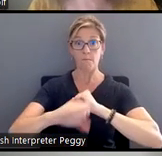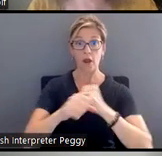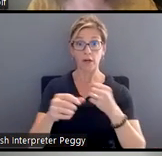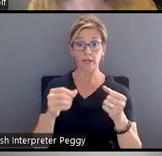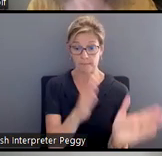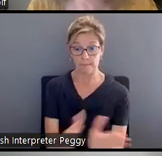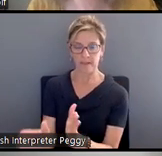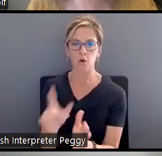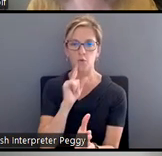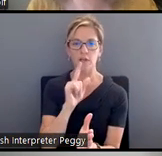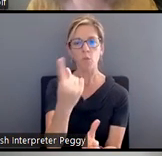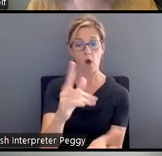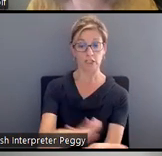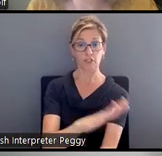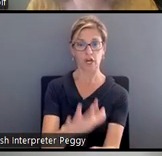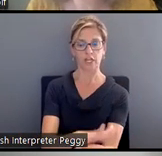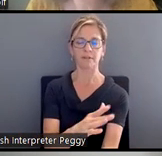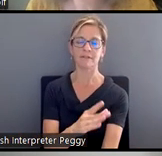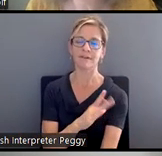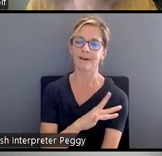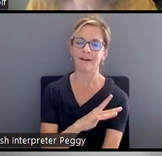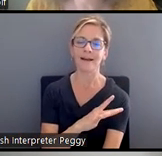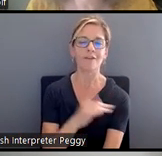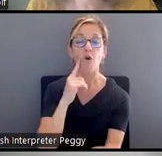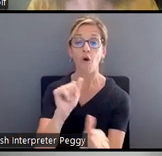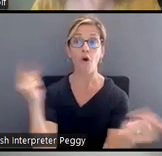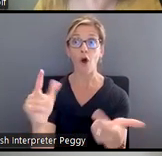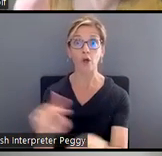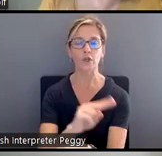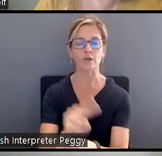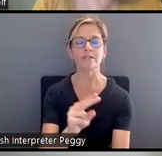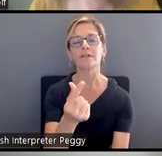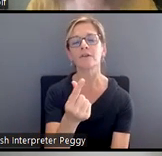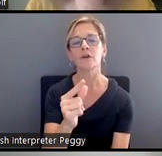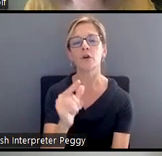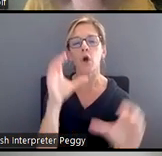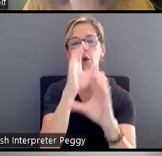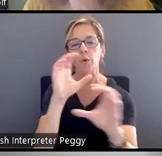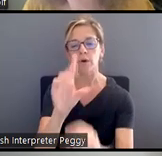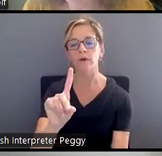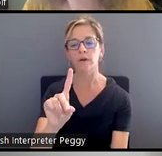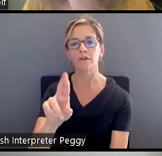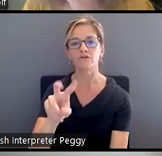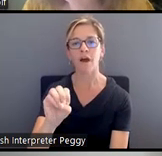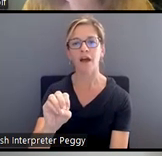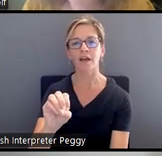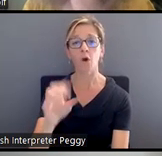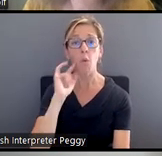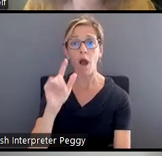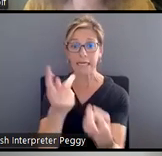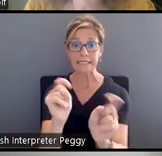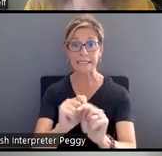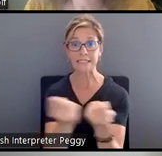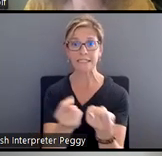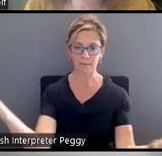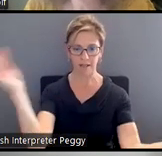track your ideas. I love Google Drive for that. You can put something in Google Drive that each team member can add to.